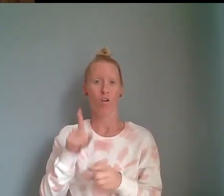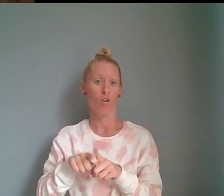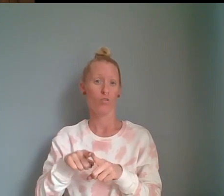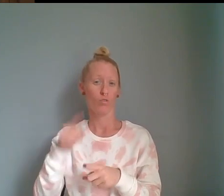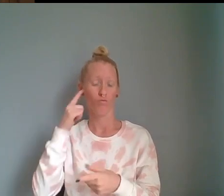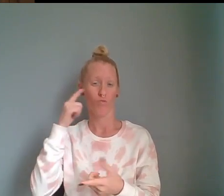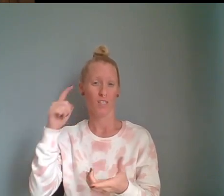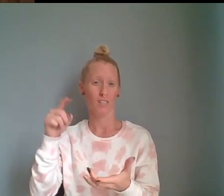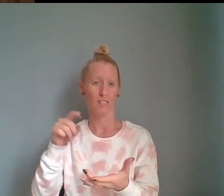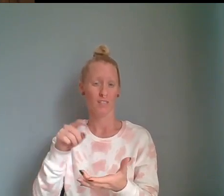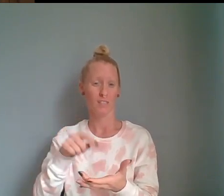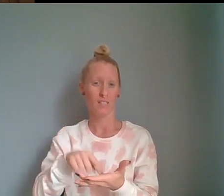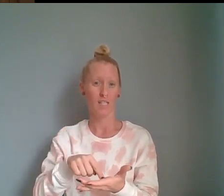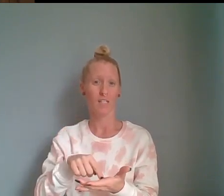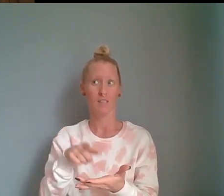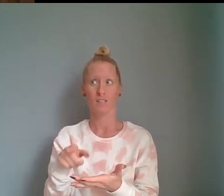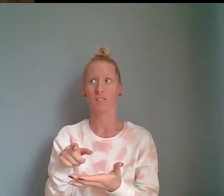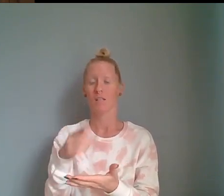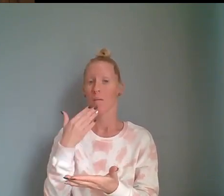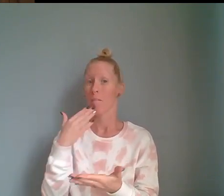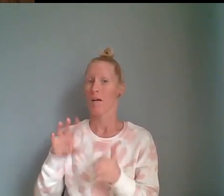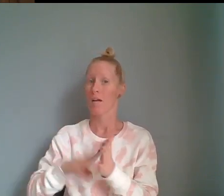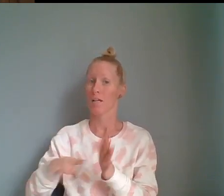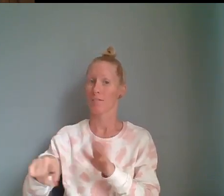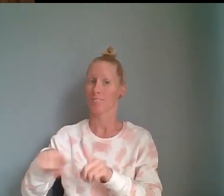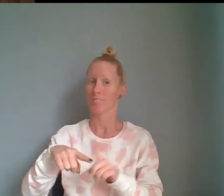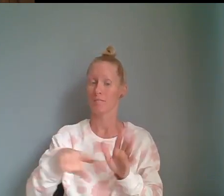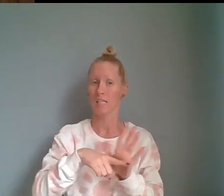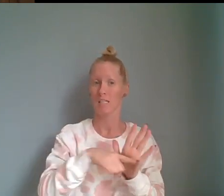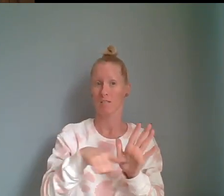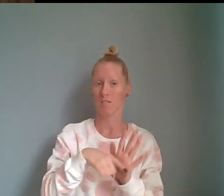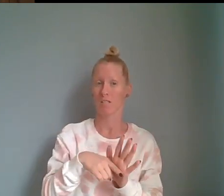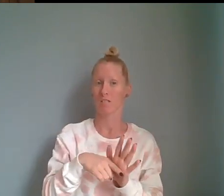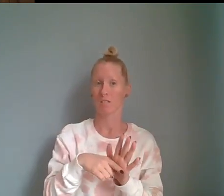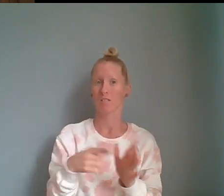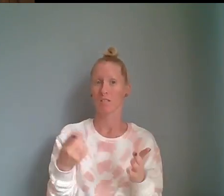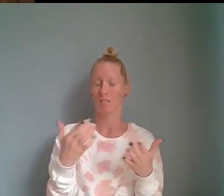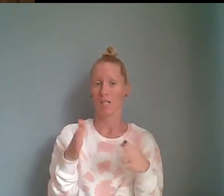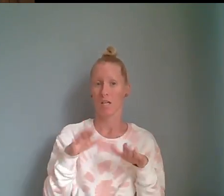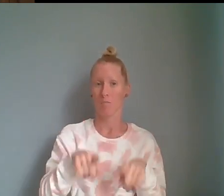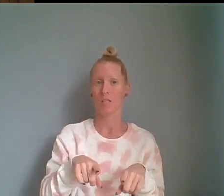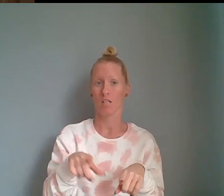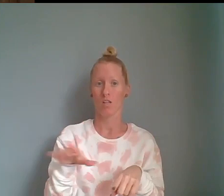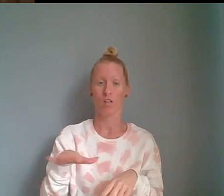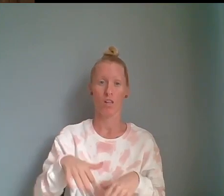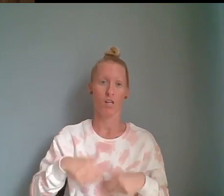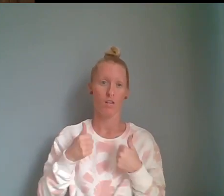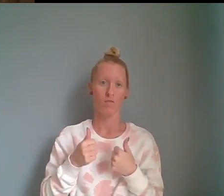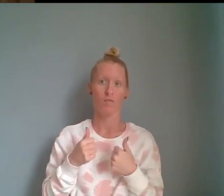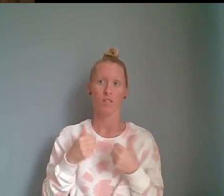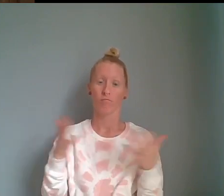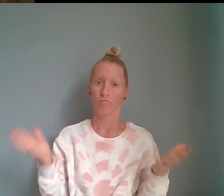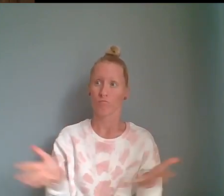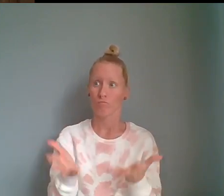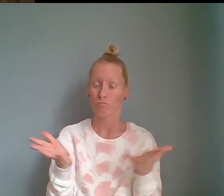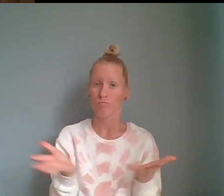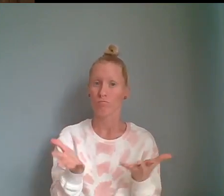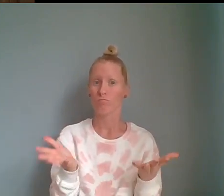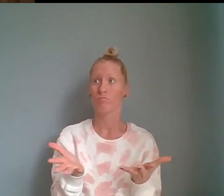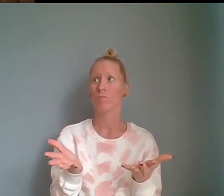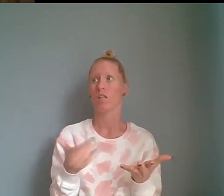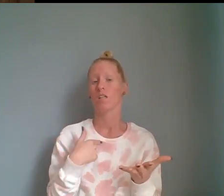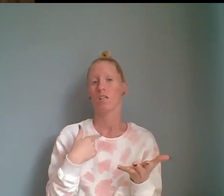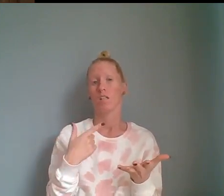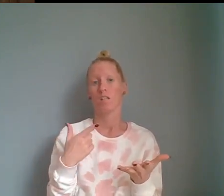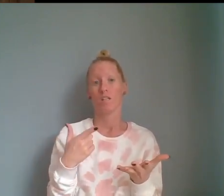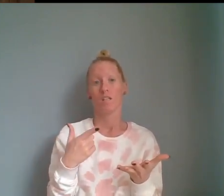there are really bad things that sometimes are going on in the life of a person who's depressed, and they help them engage in more active problem solving to